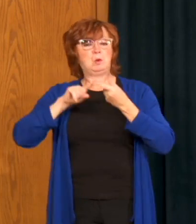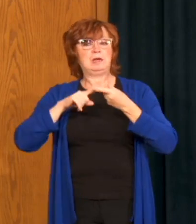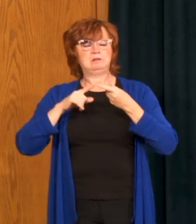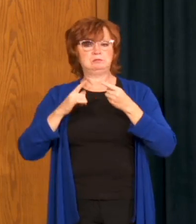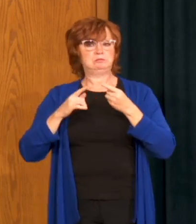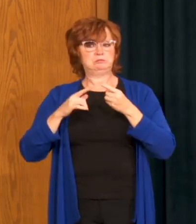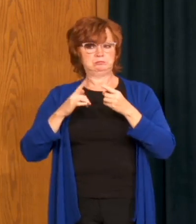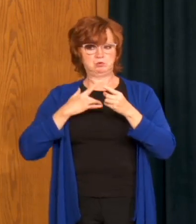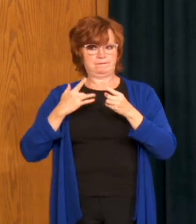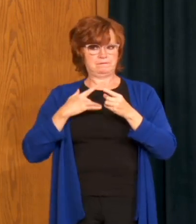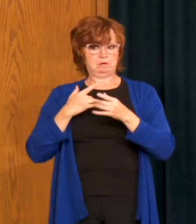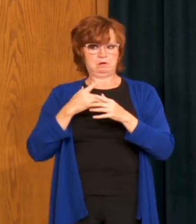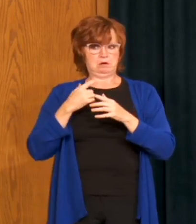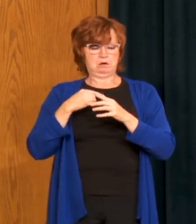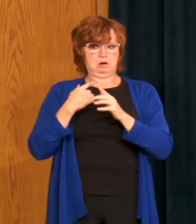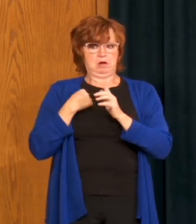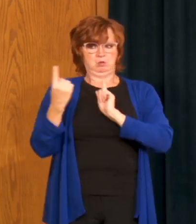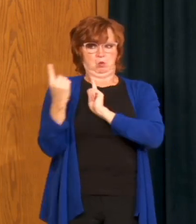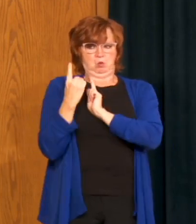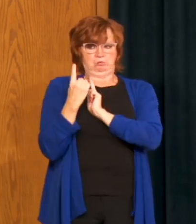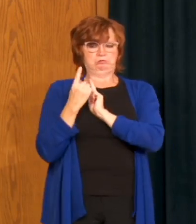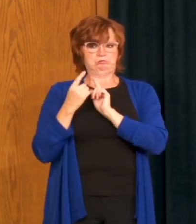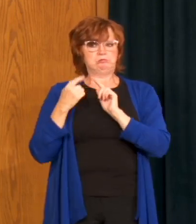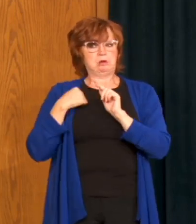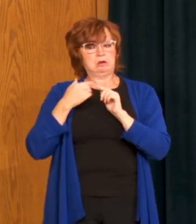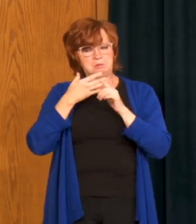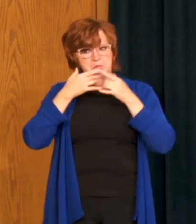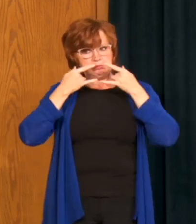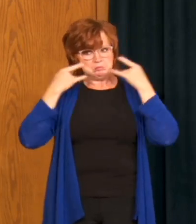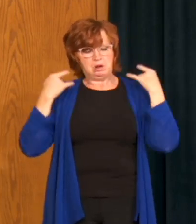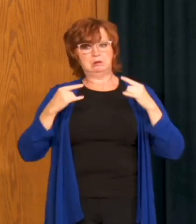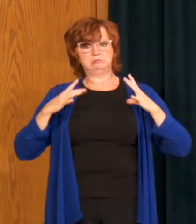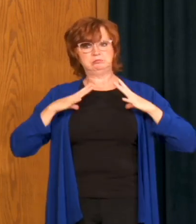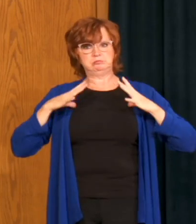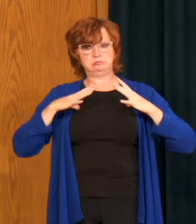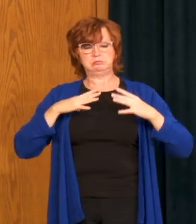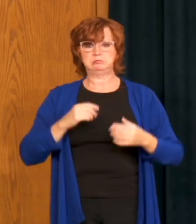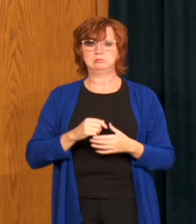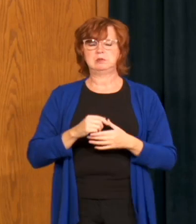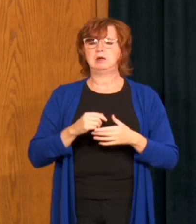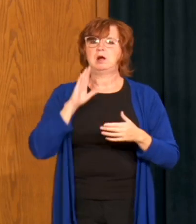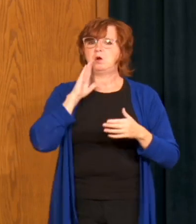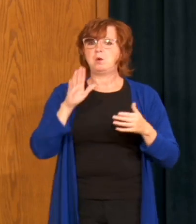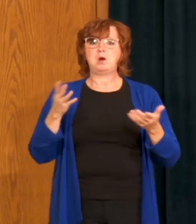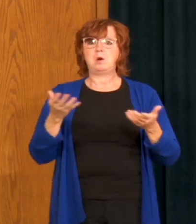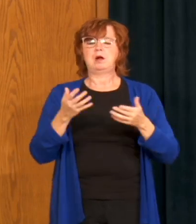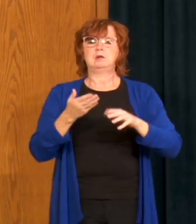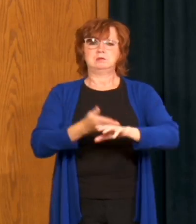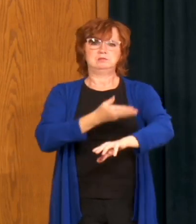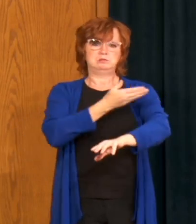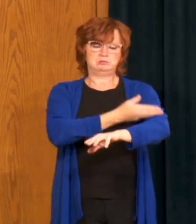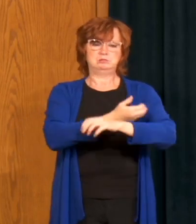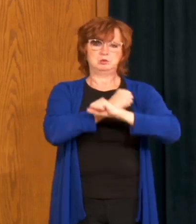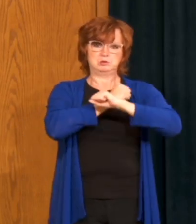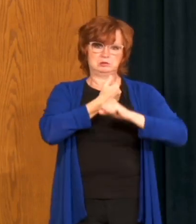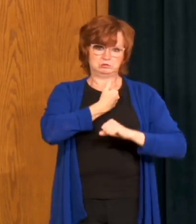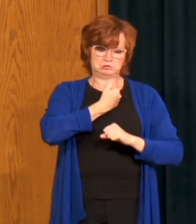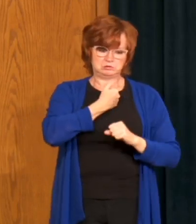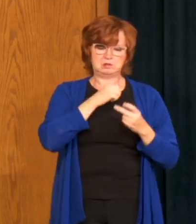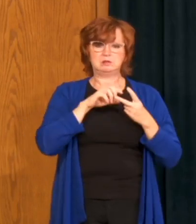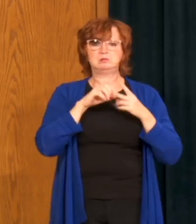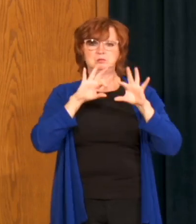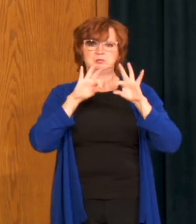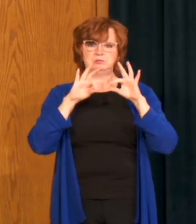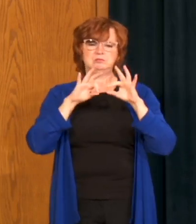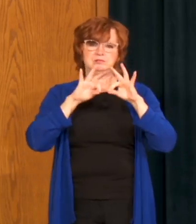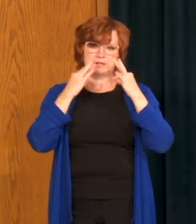protect ourselves and continue to protect our families. Today in Saskatchewan, almost everything is open again.